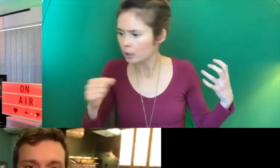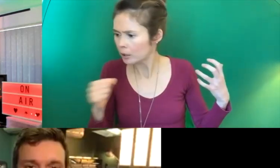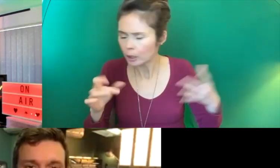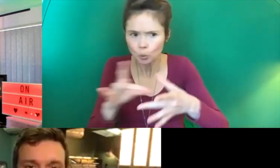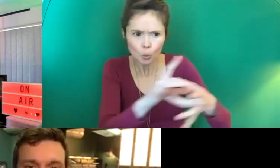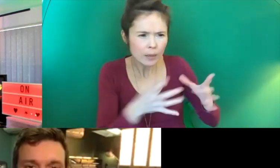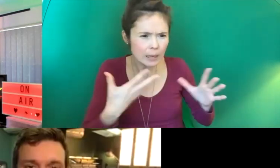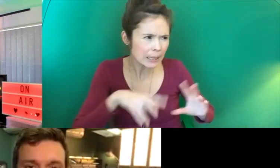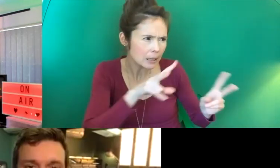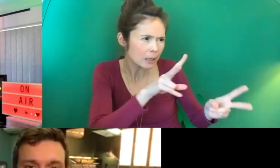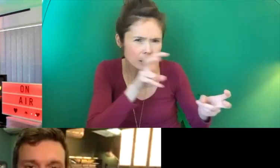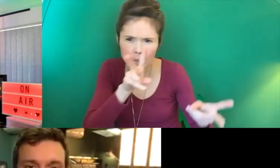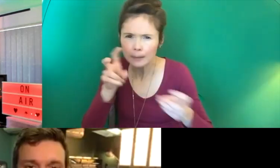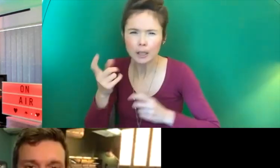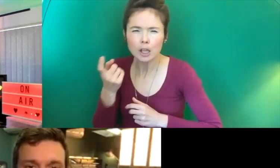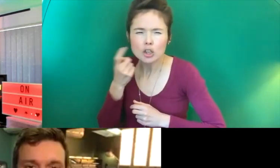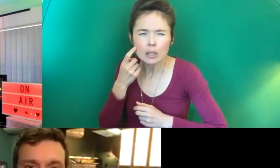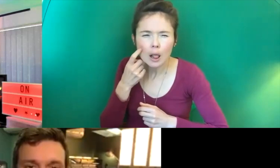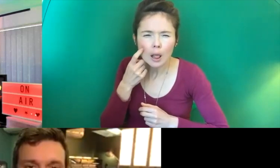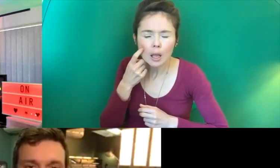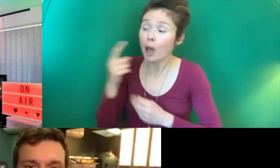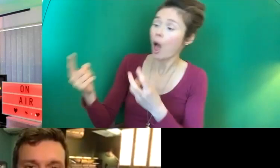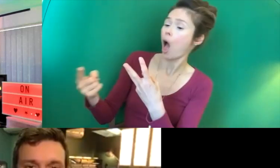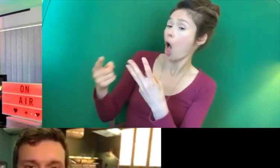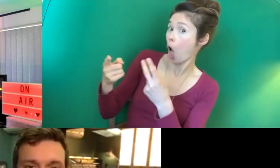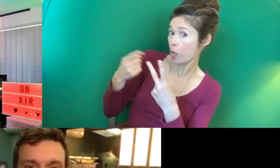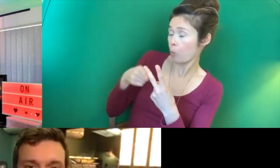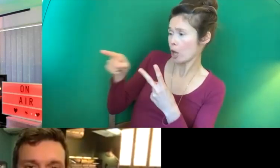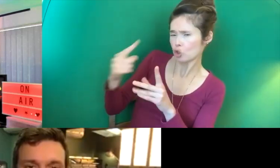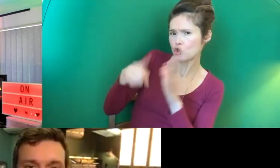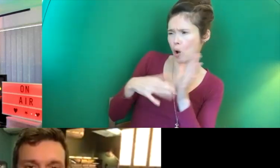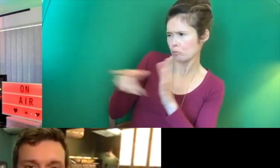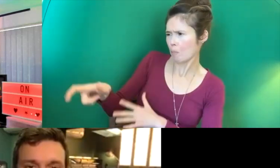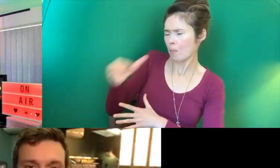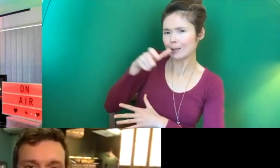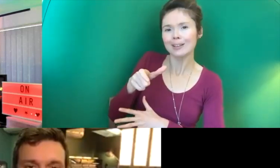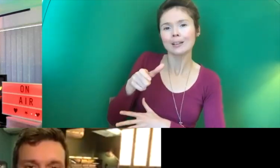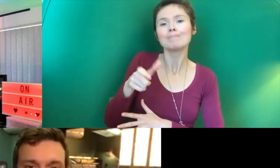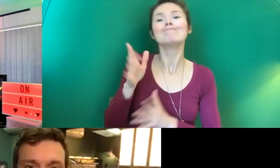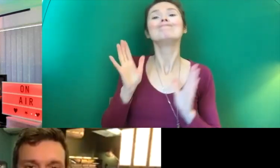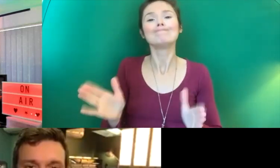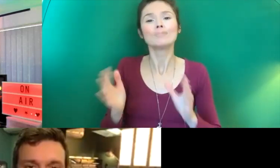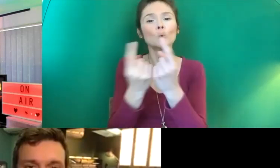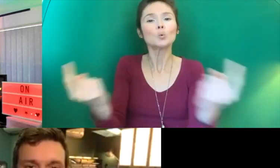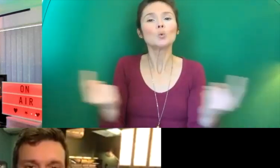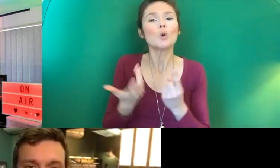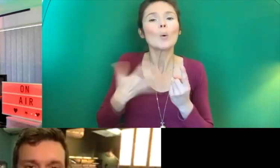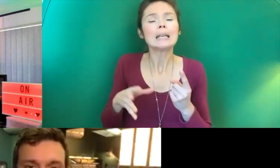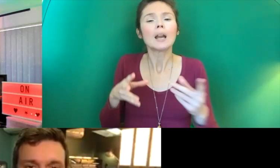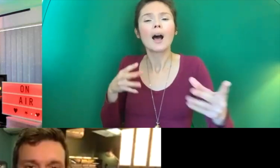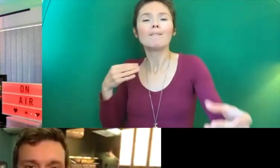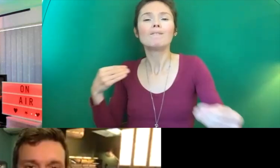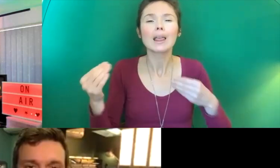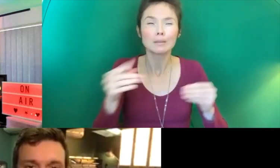bit that you said that's really, really important was that flexibility, that because the social model of